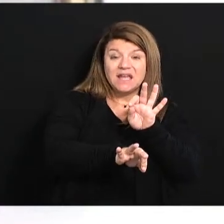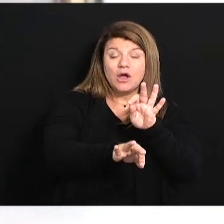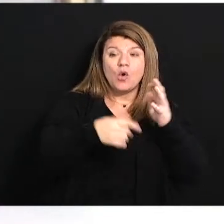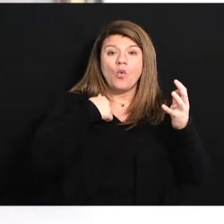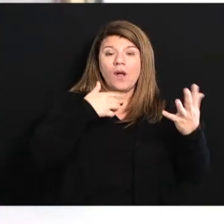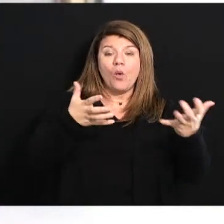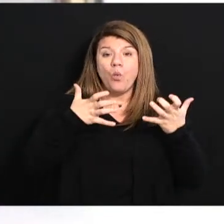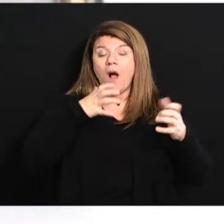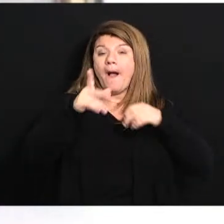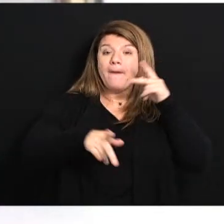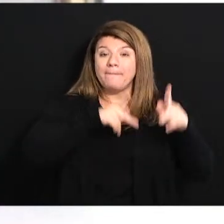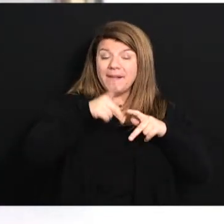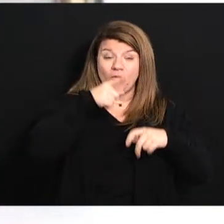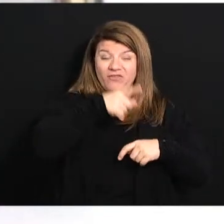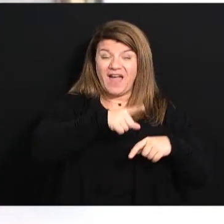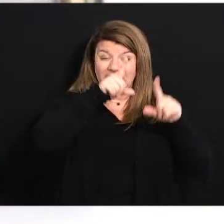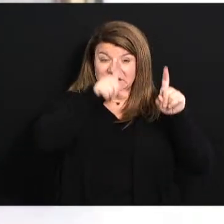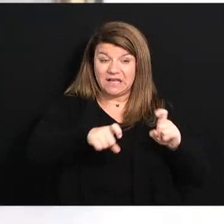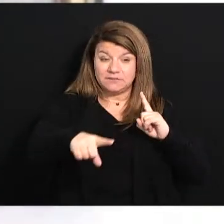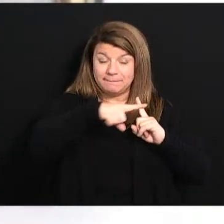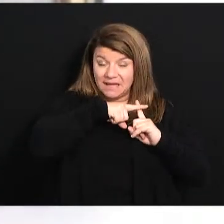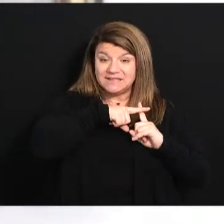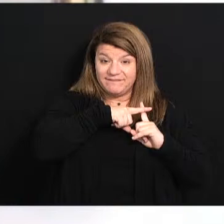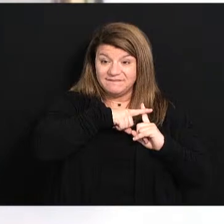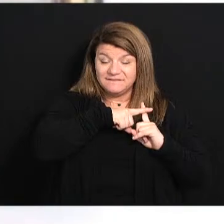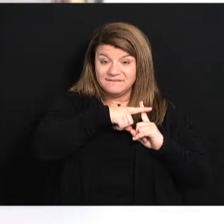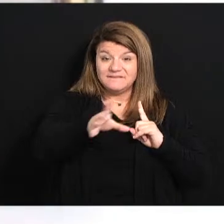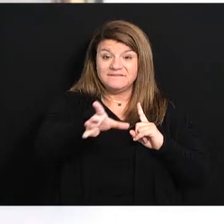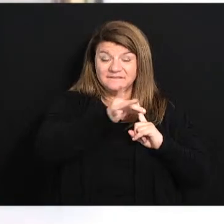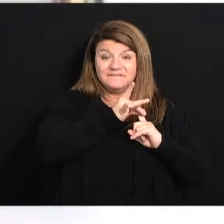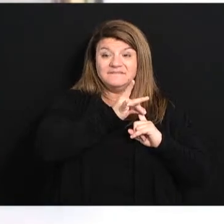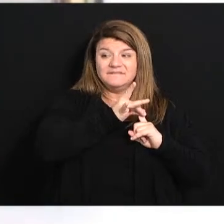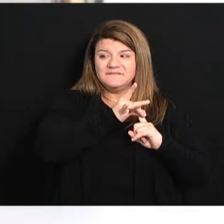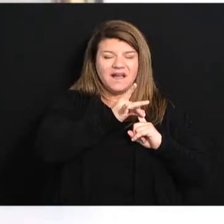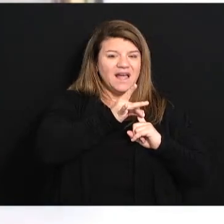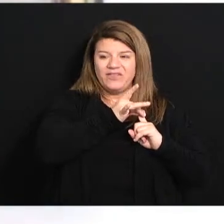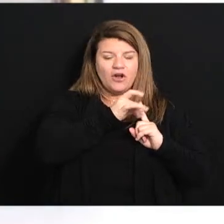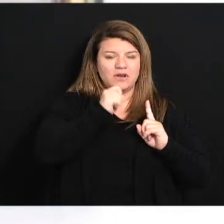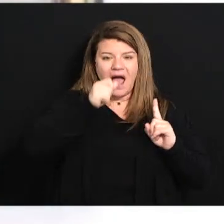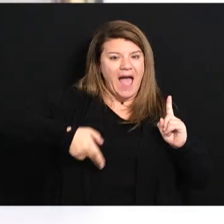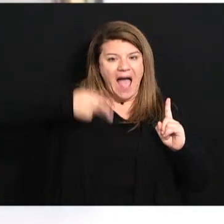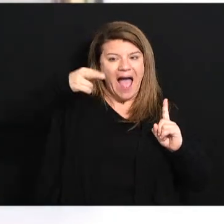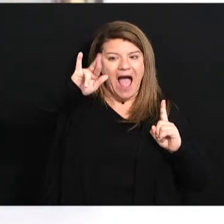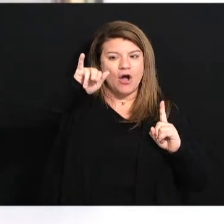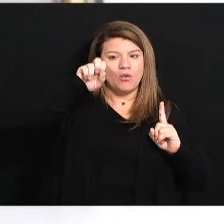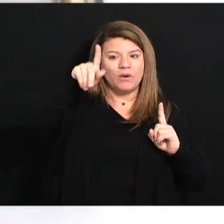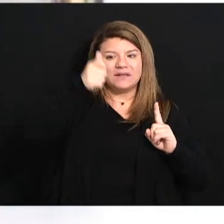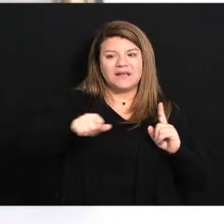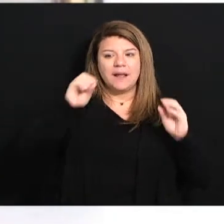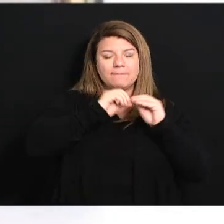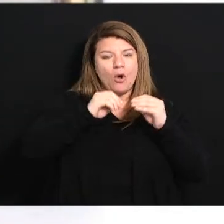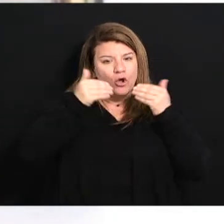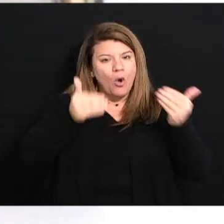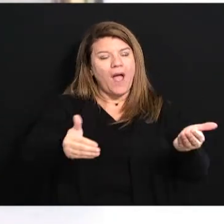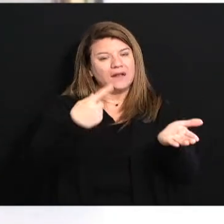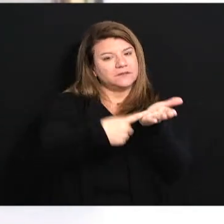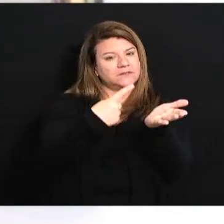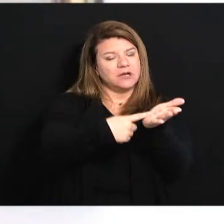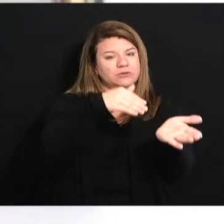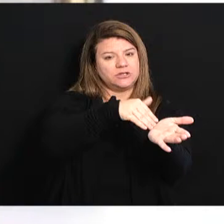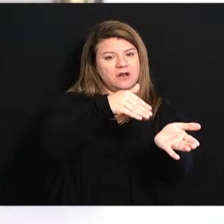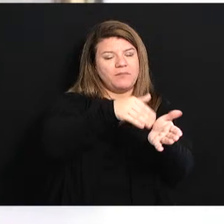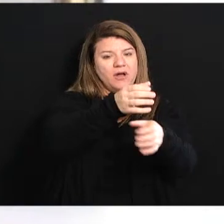want people, if they test positive, even if they're not considered high risk anymore, to go ahead and speak with their doctor about